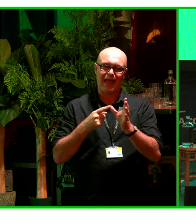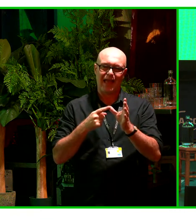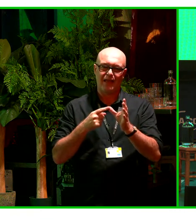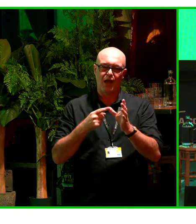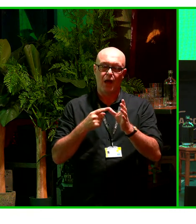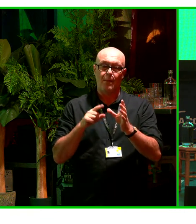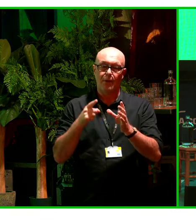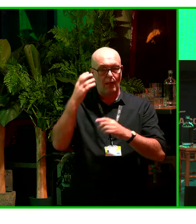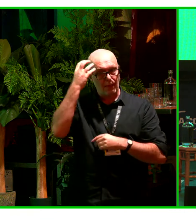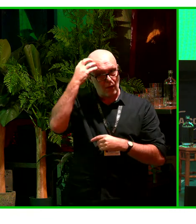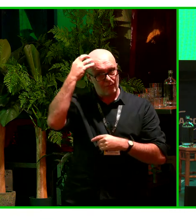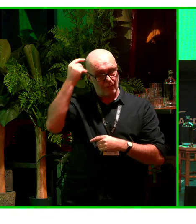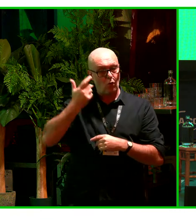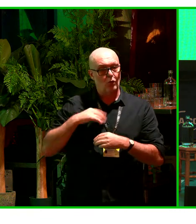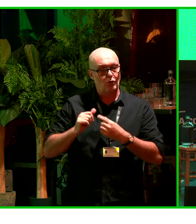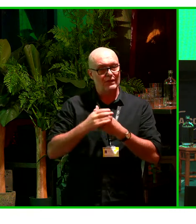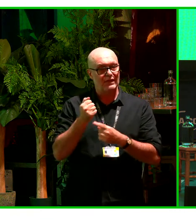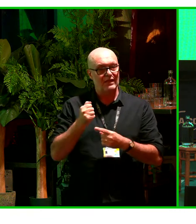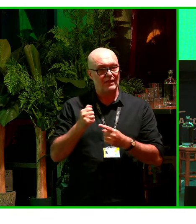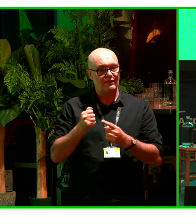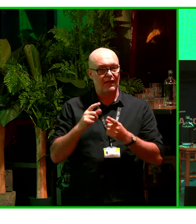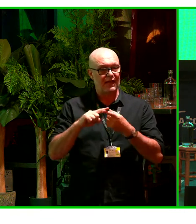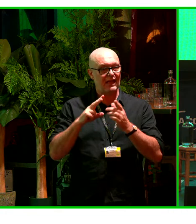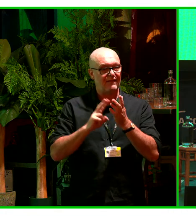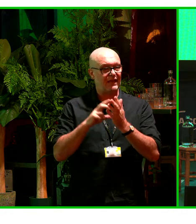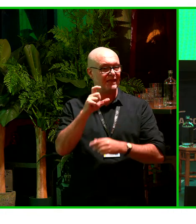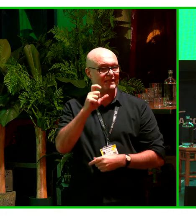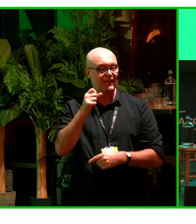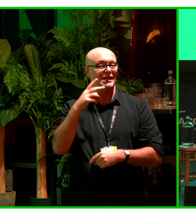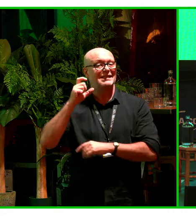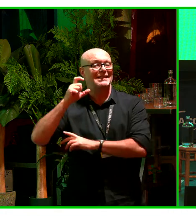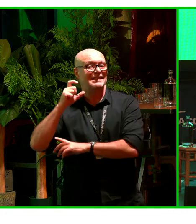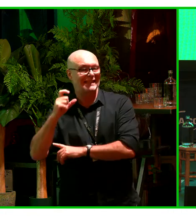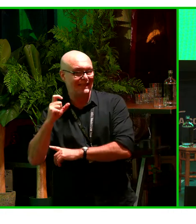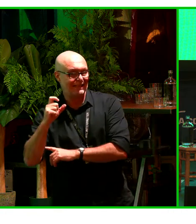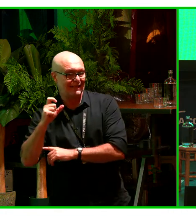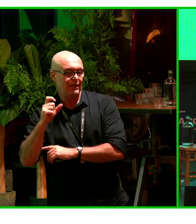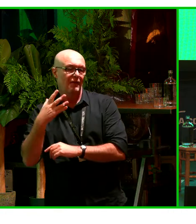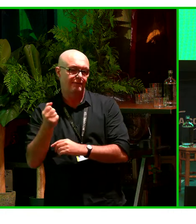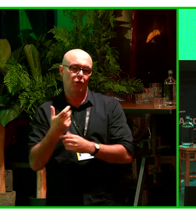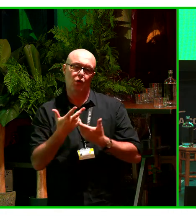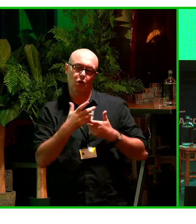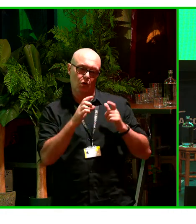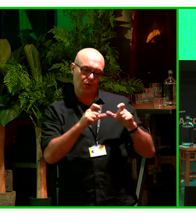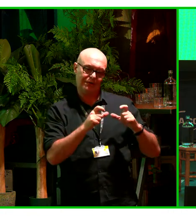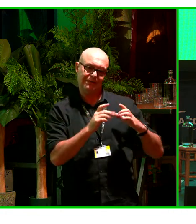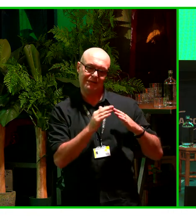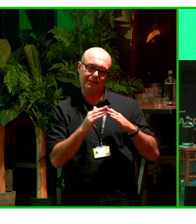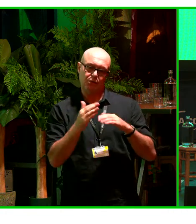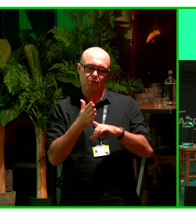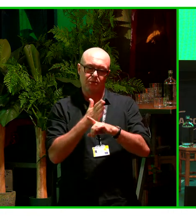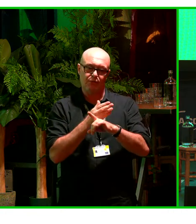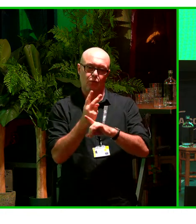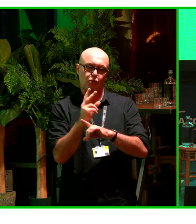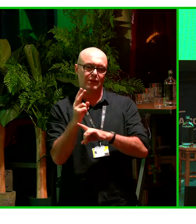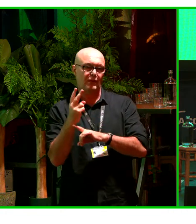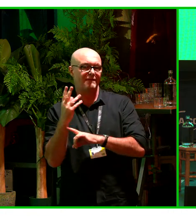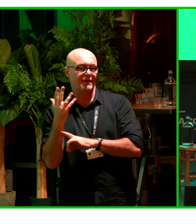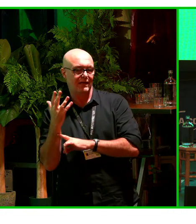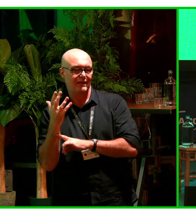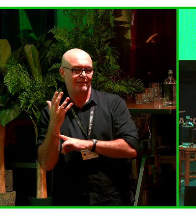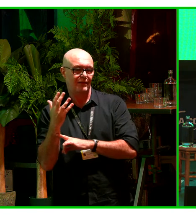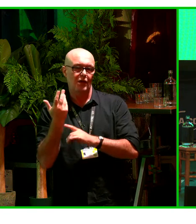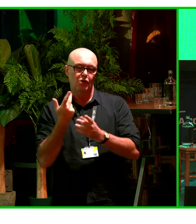achieving EPC-C for existing buildings in the private rented sector by 2025. So if you're going